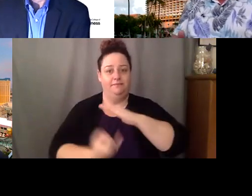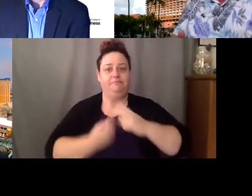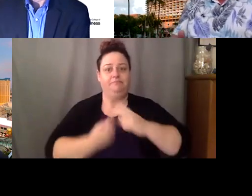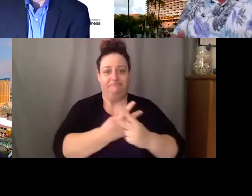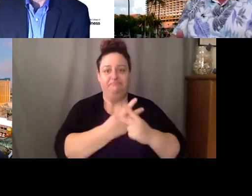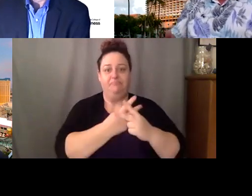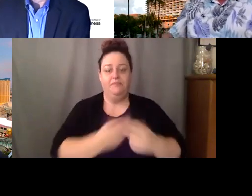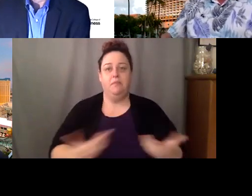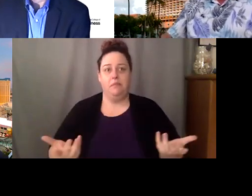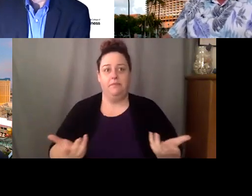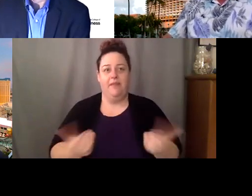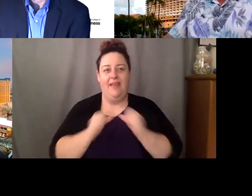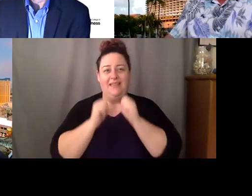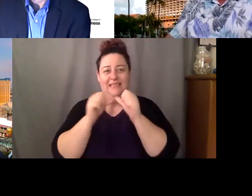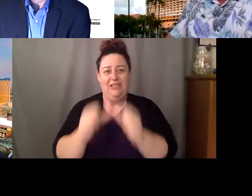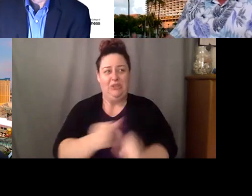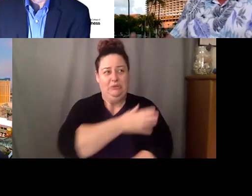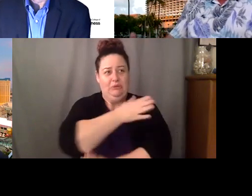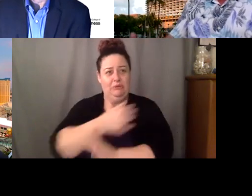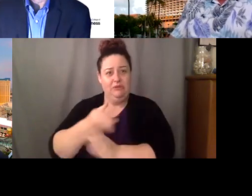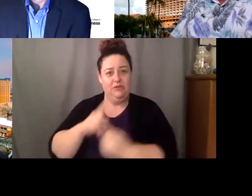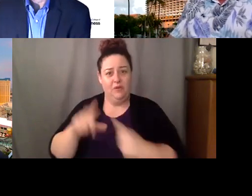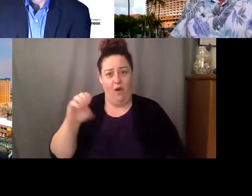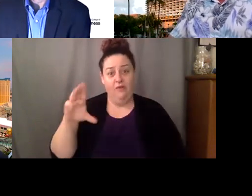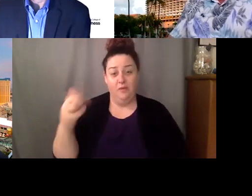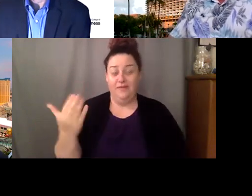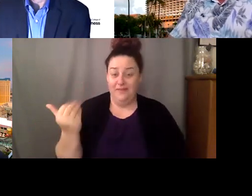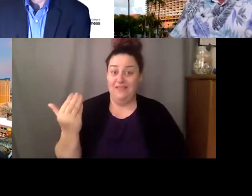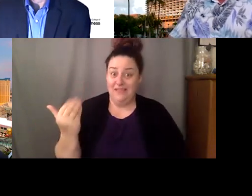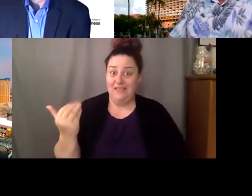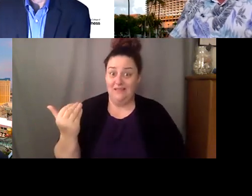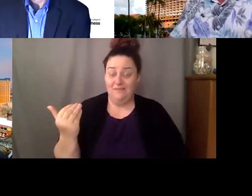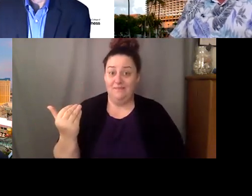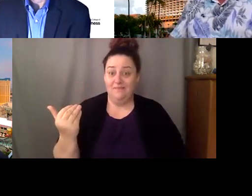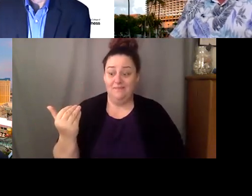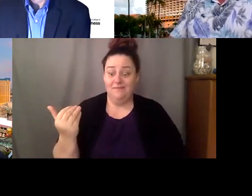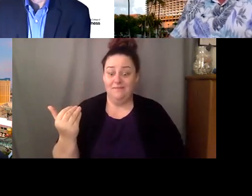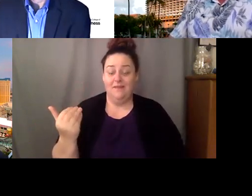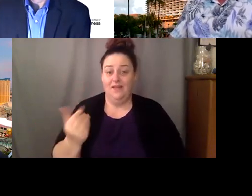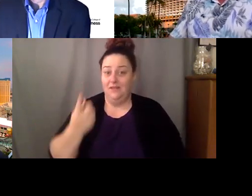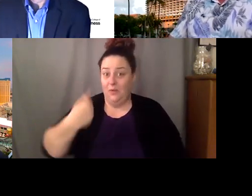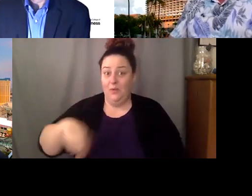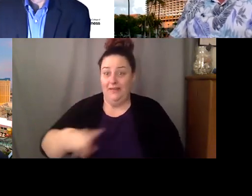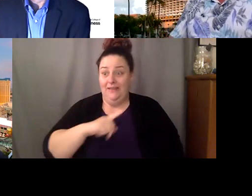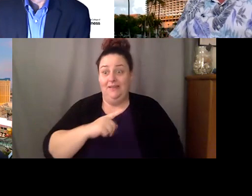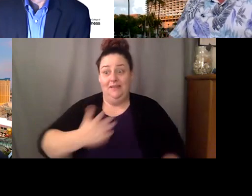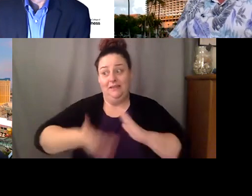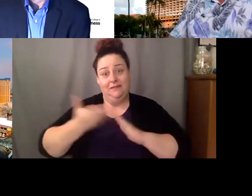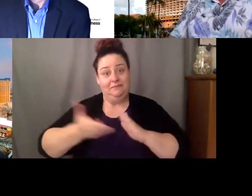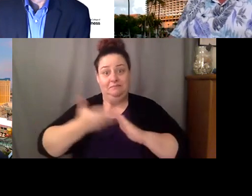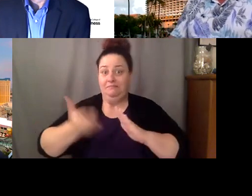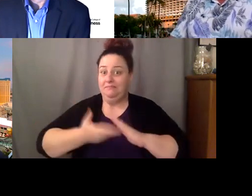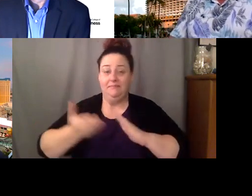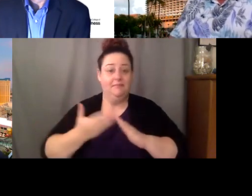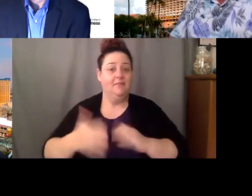basically all the way up until October 15th, Rick. So we've been basically running